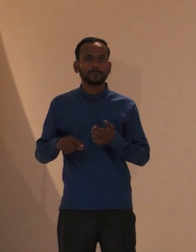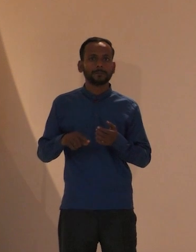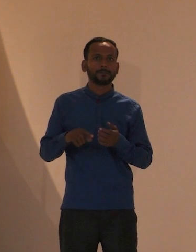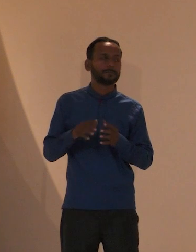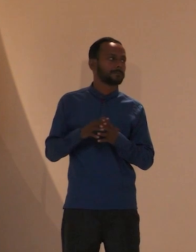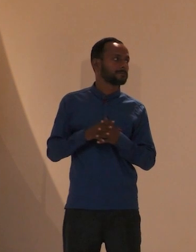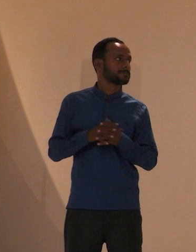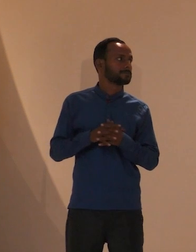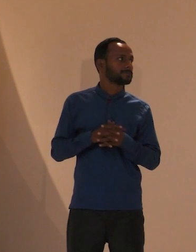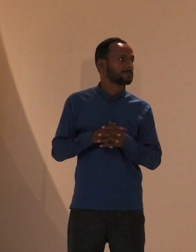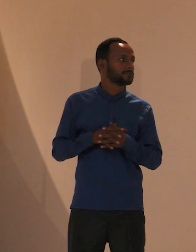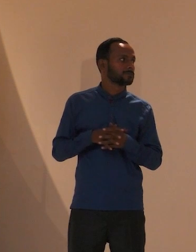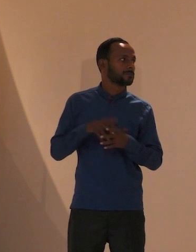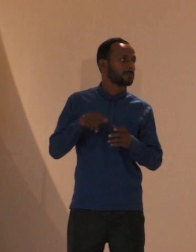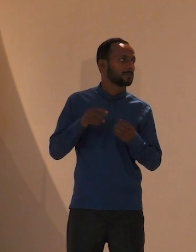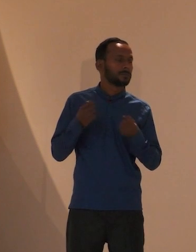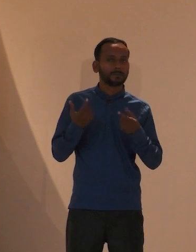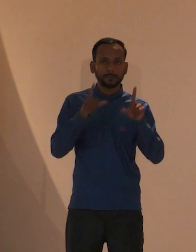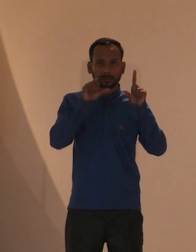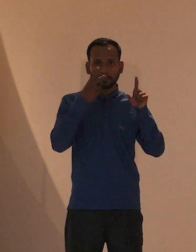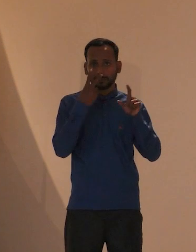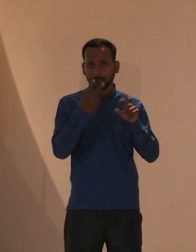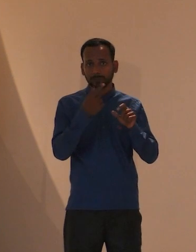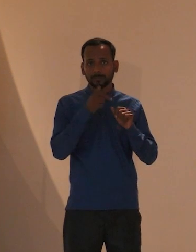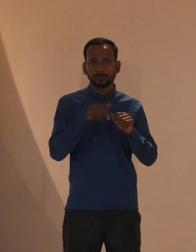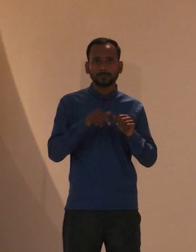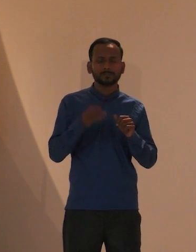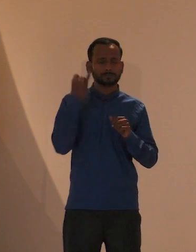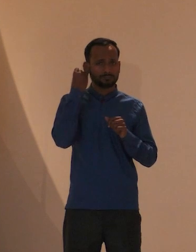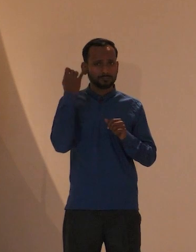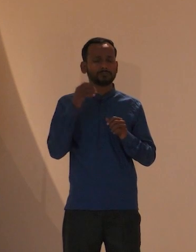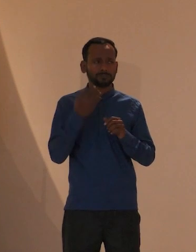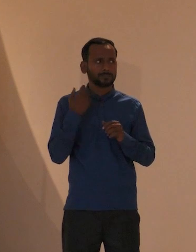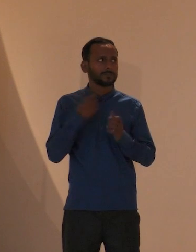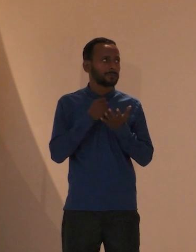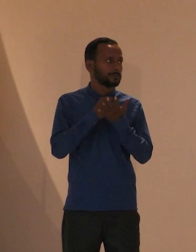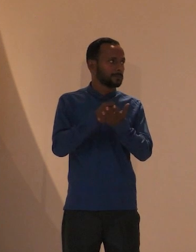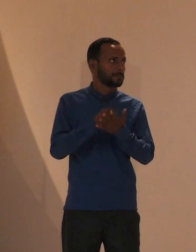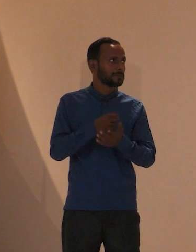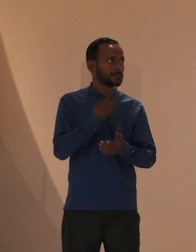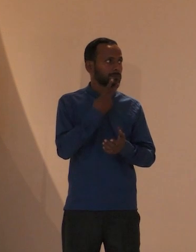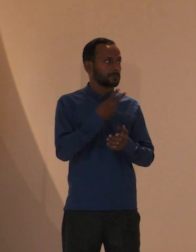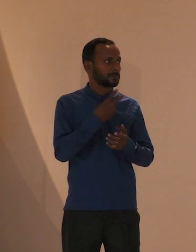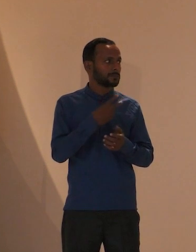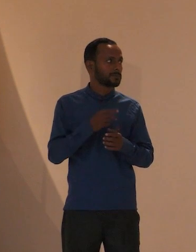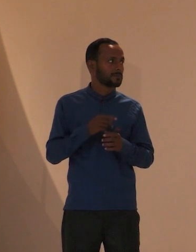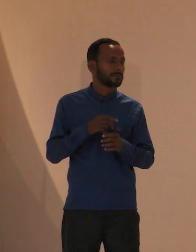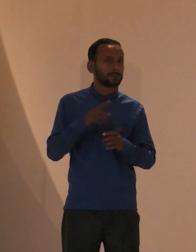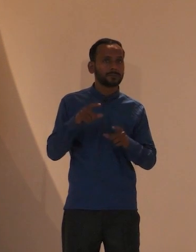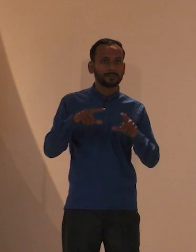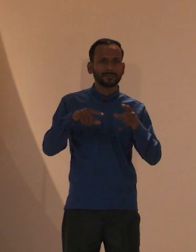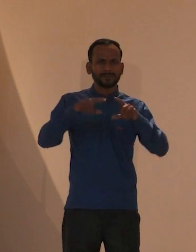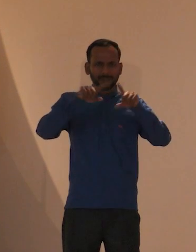that space. Just to give you an idea of how big it is. It's a massive structure.